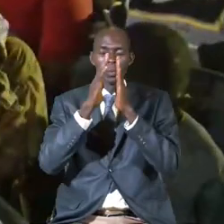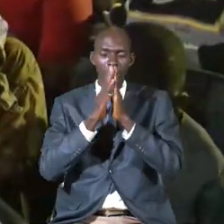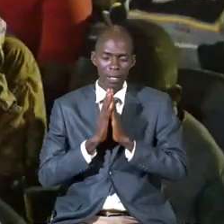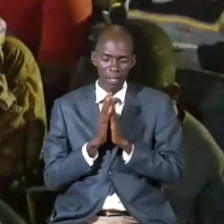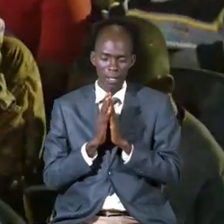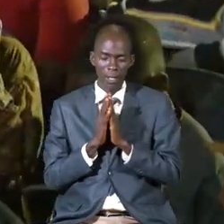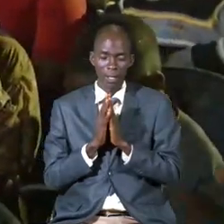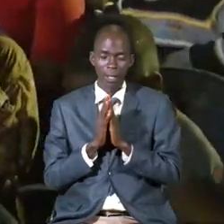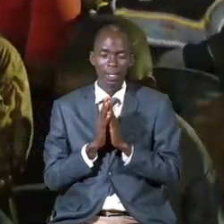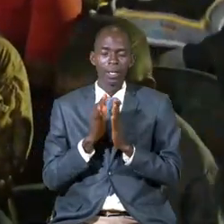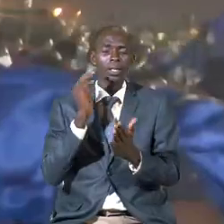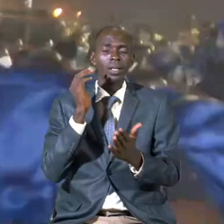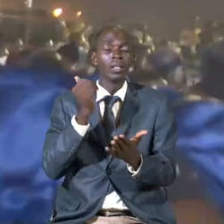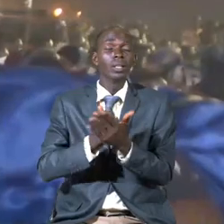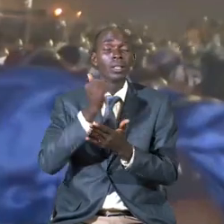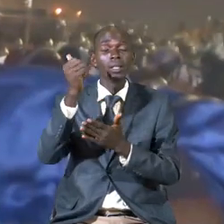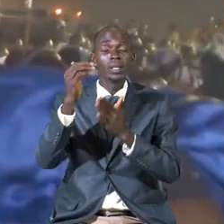amen